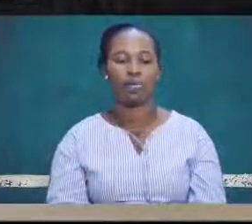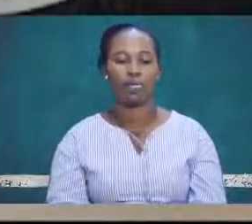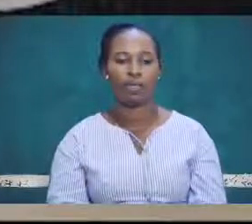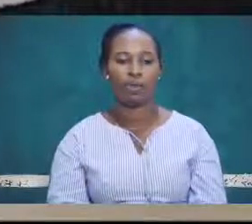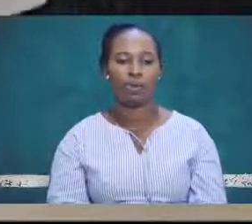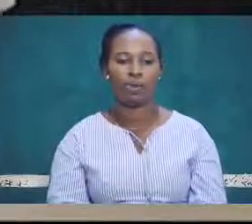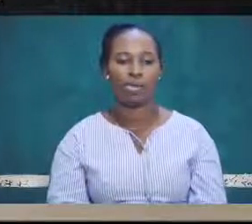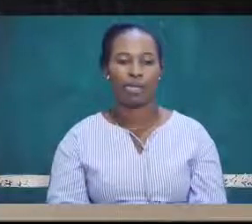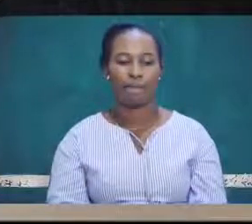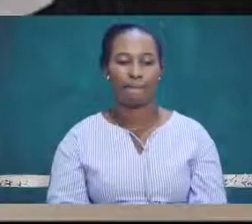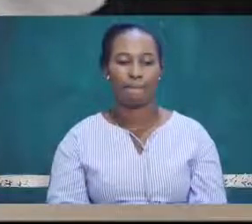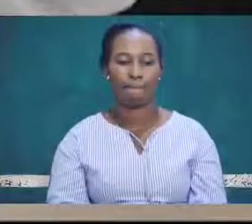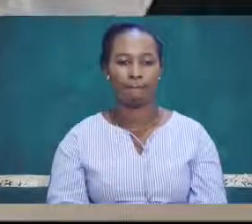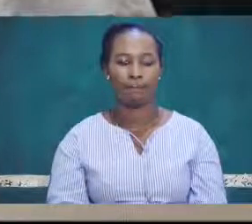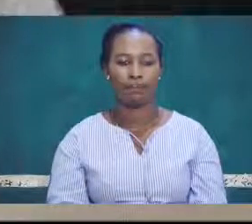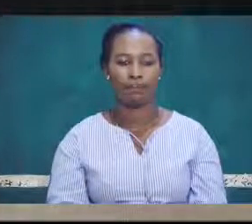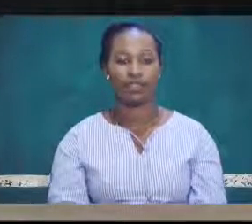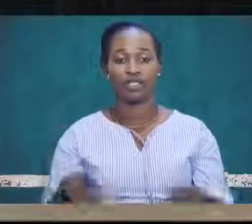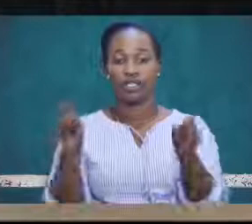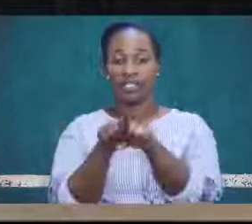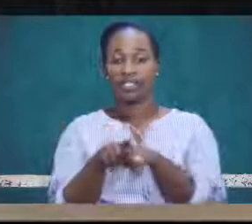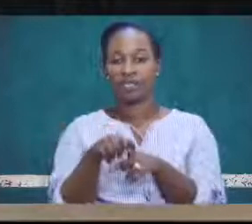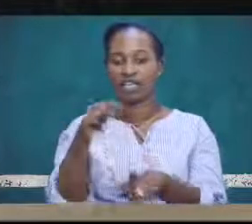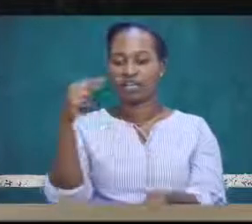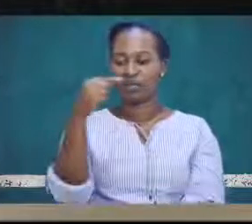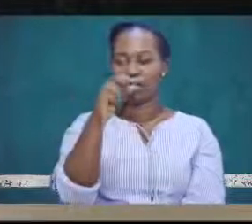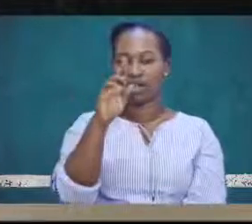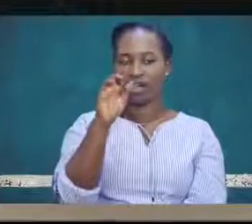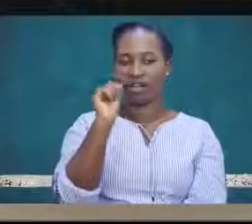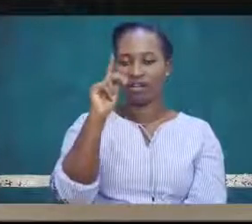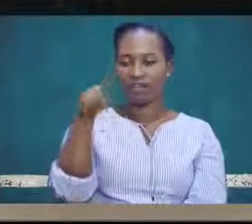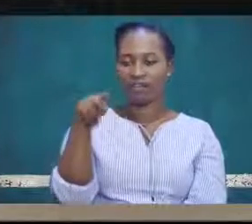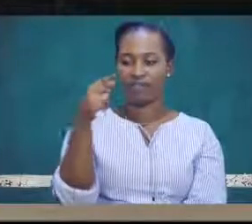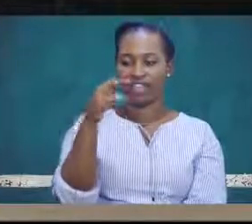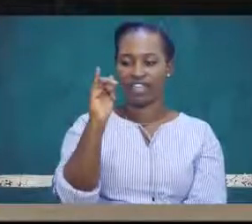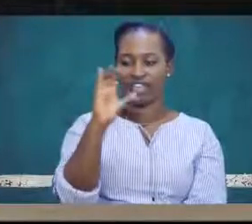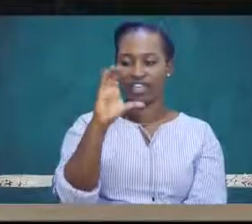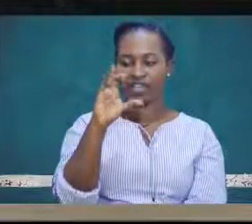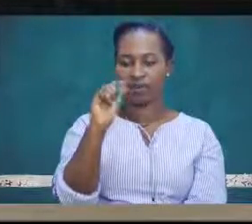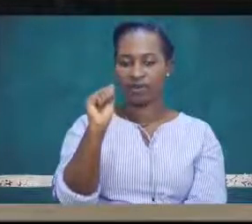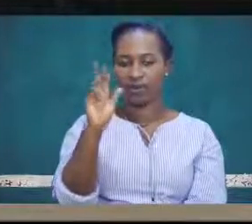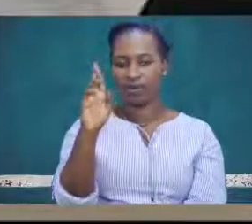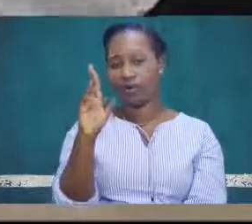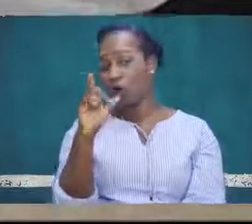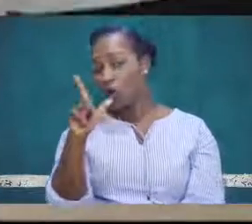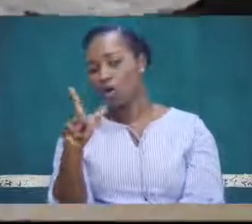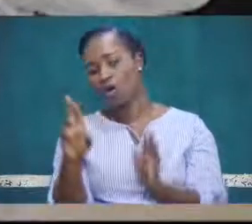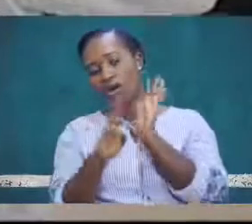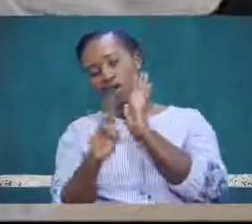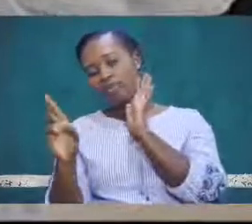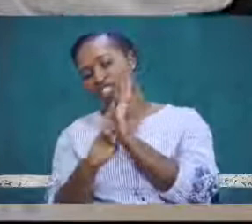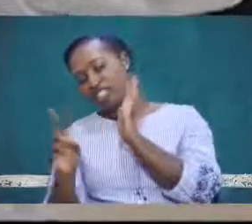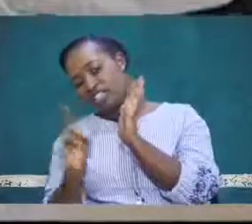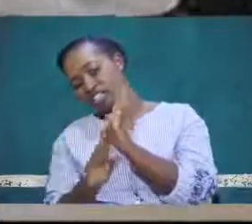is a graphical representation of a linear equation.